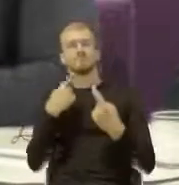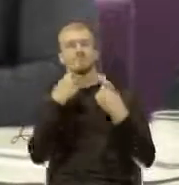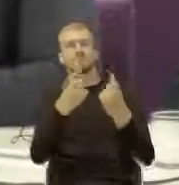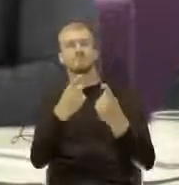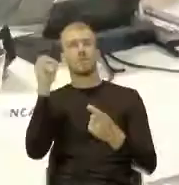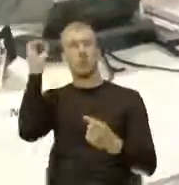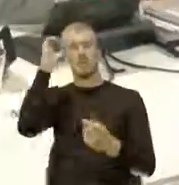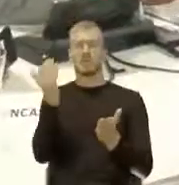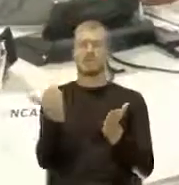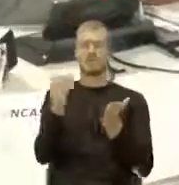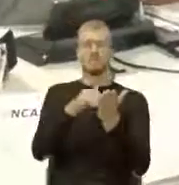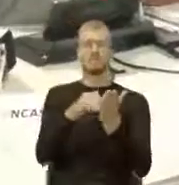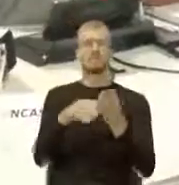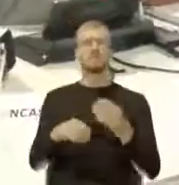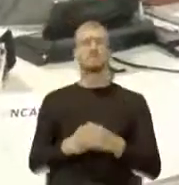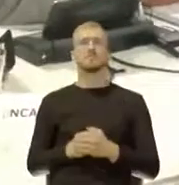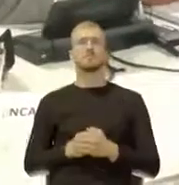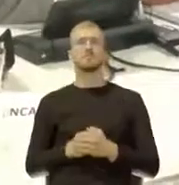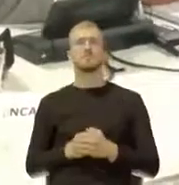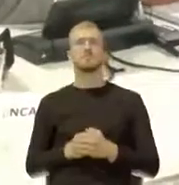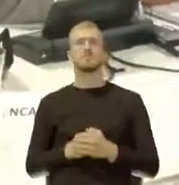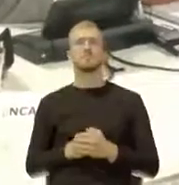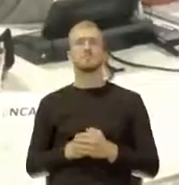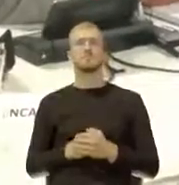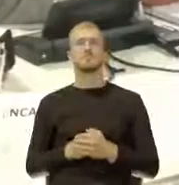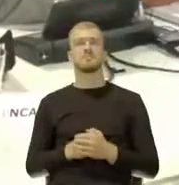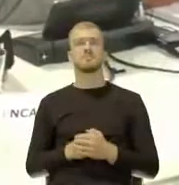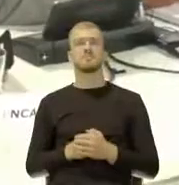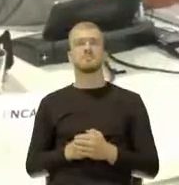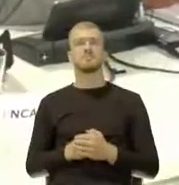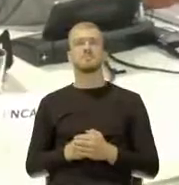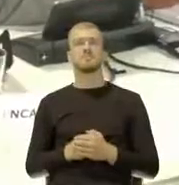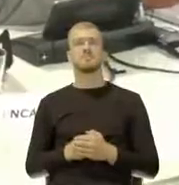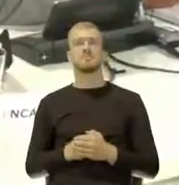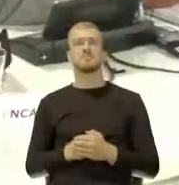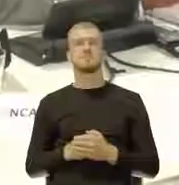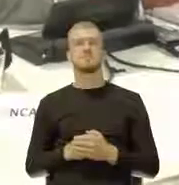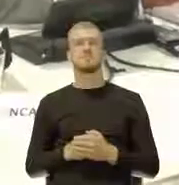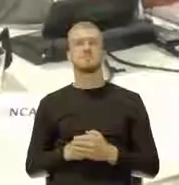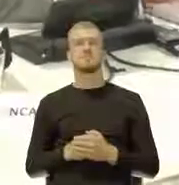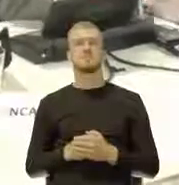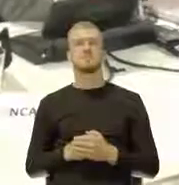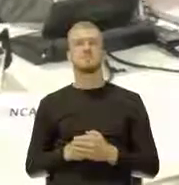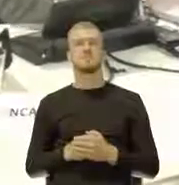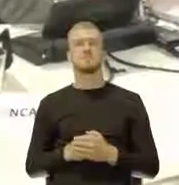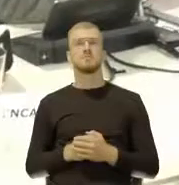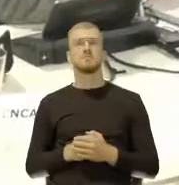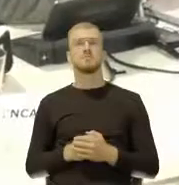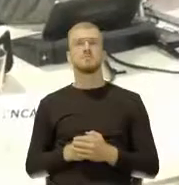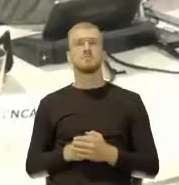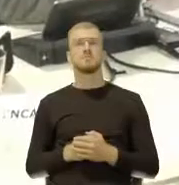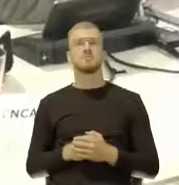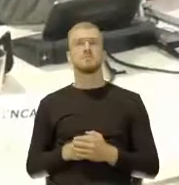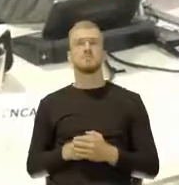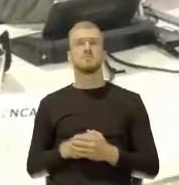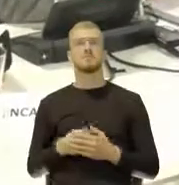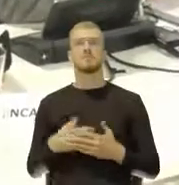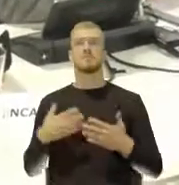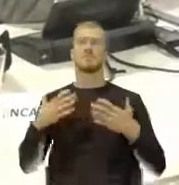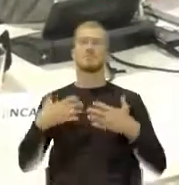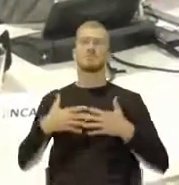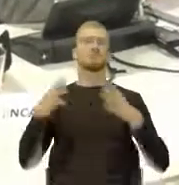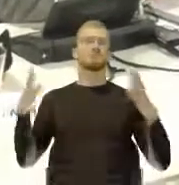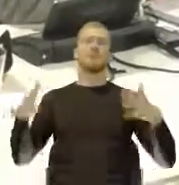Thank you very much. It's also a pleasure being here today to share our experiences with